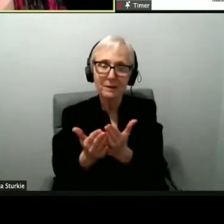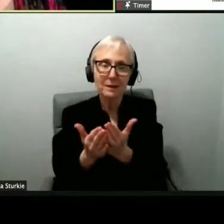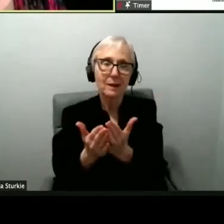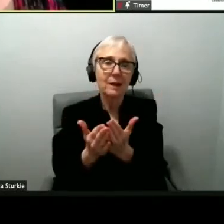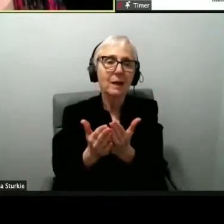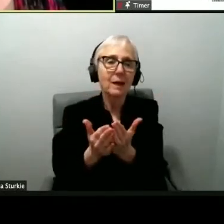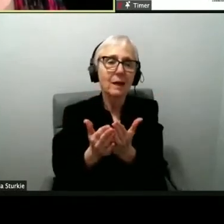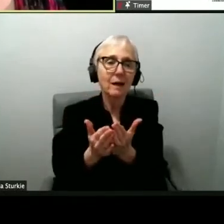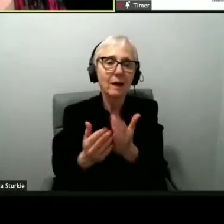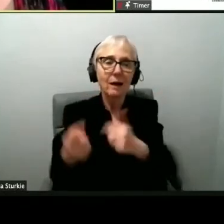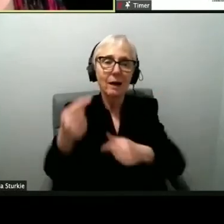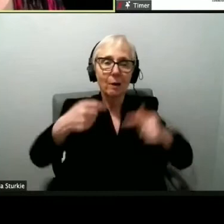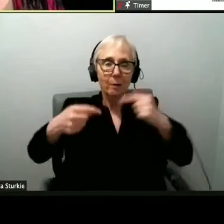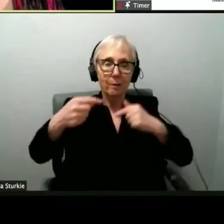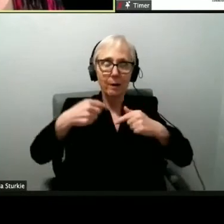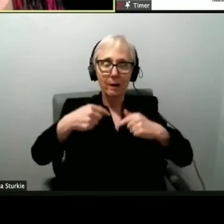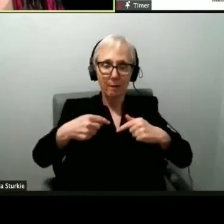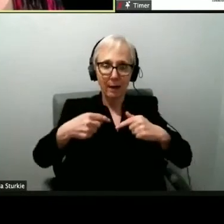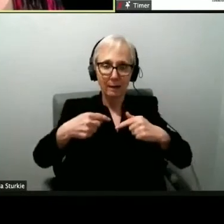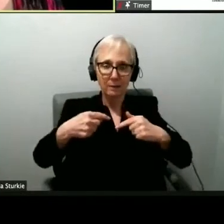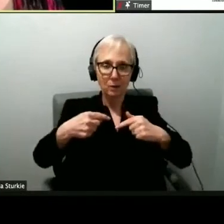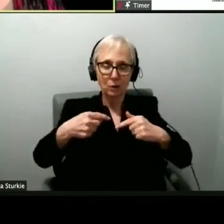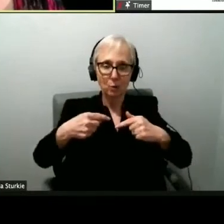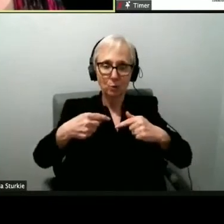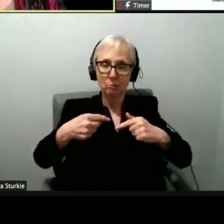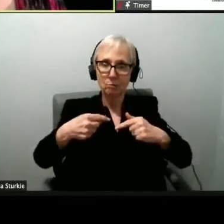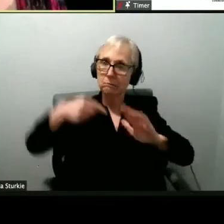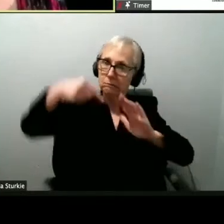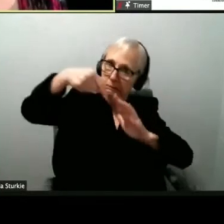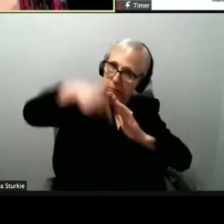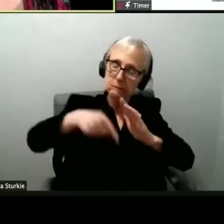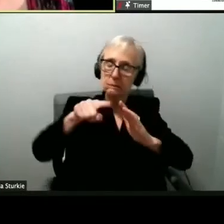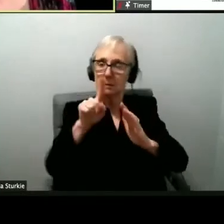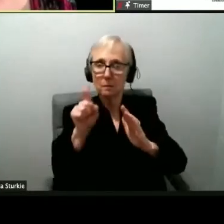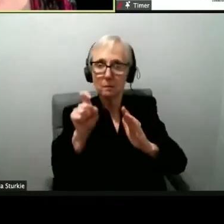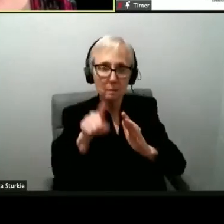Okay, we're going to go back to a heavy duty question here,